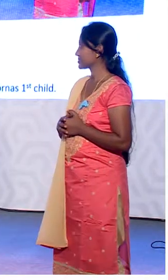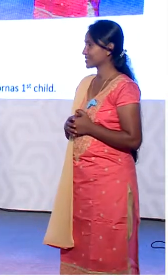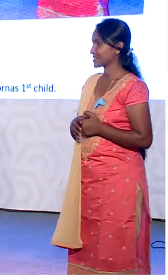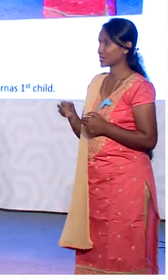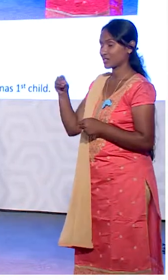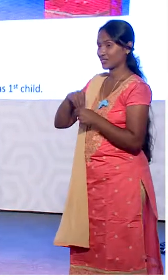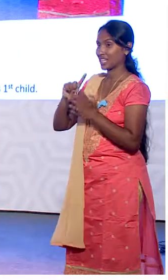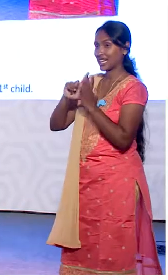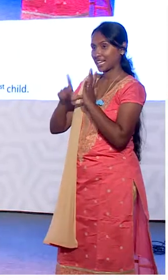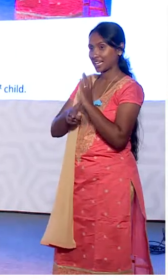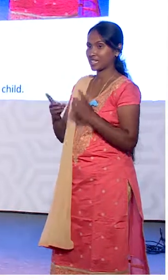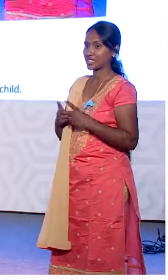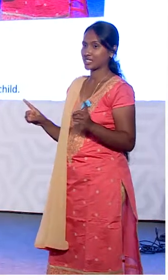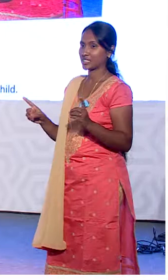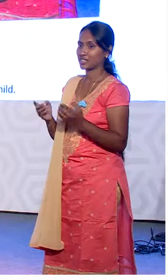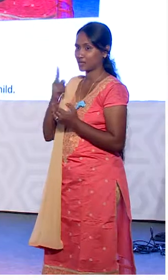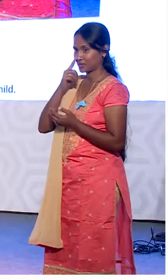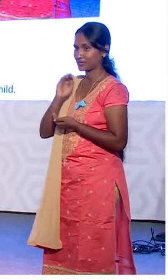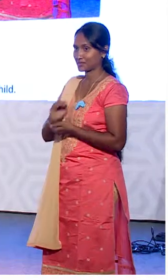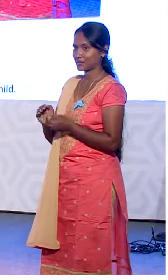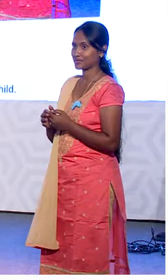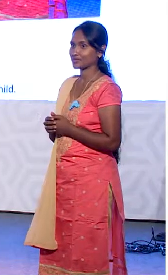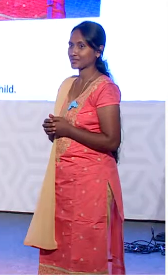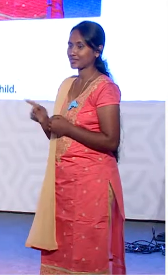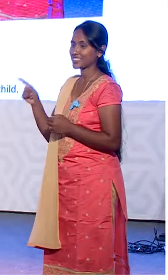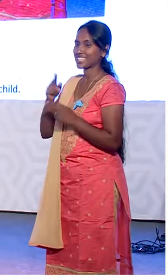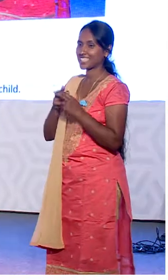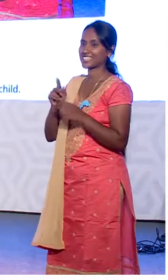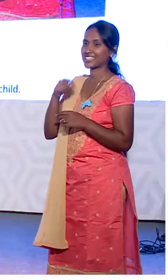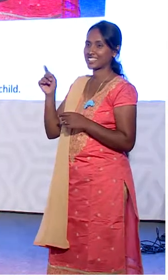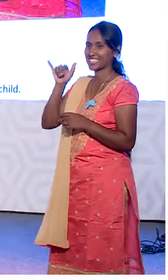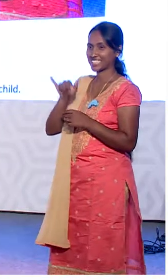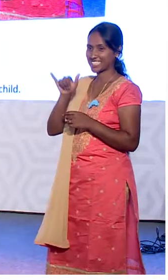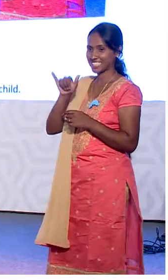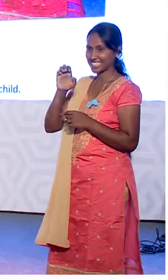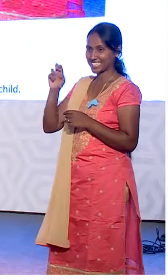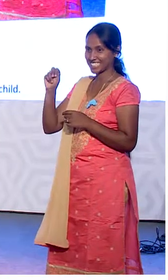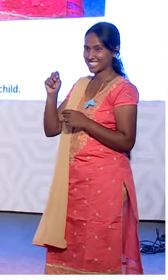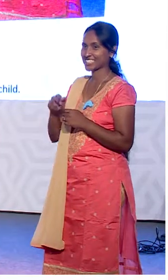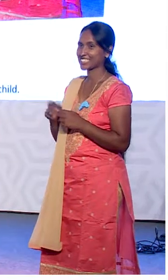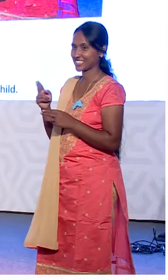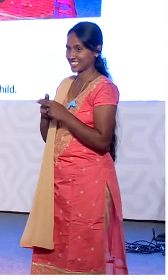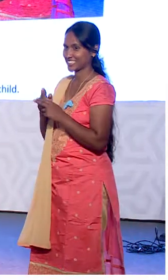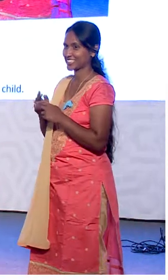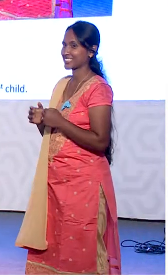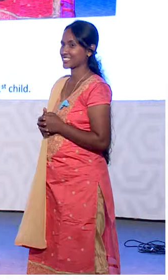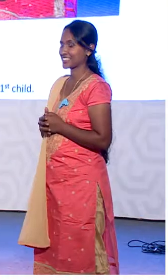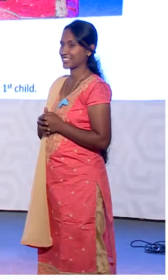delivery. And that's why I'm called Yetnebersh, which means where have you been in my language?